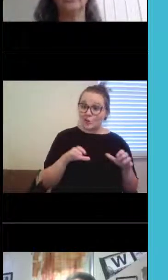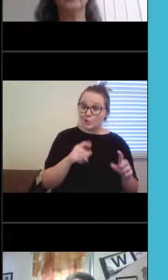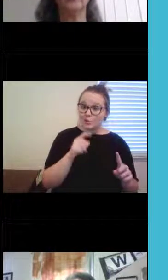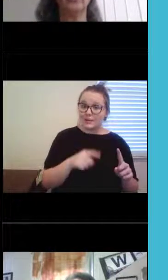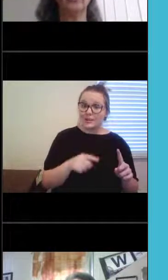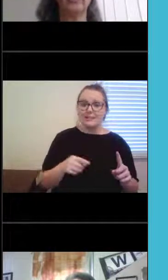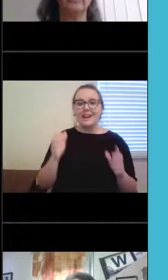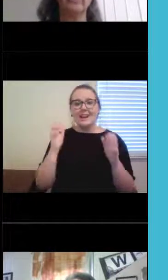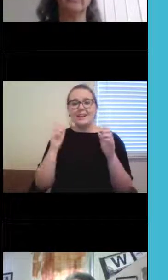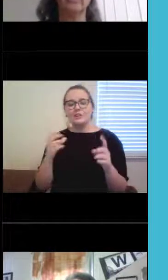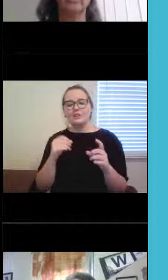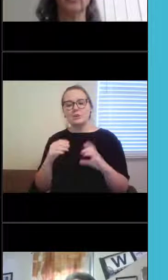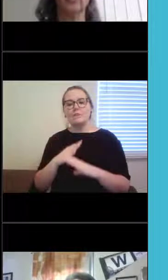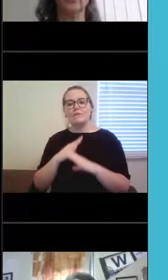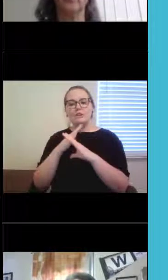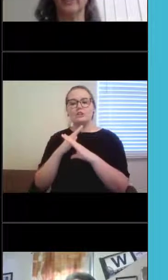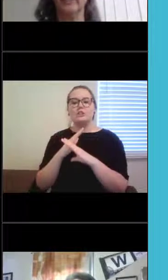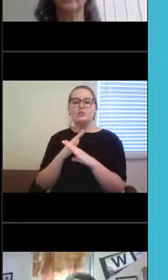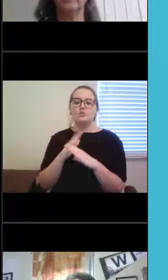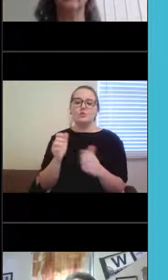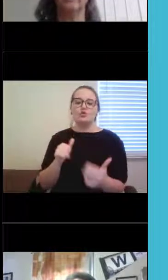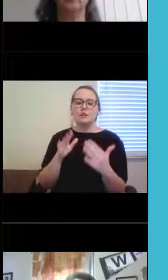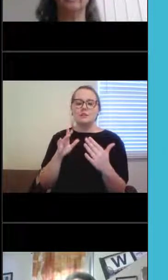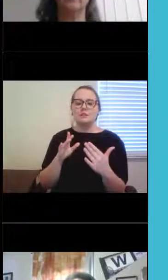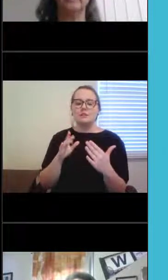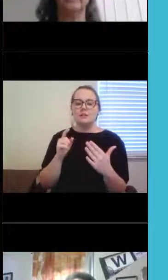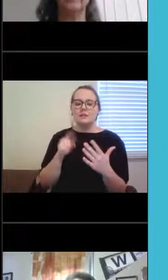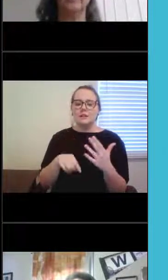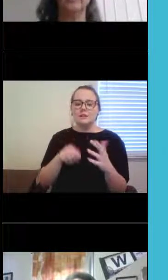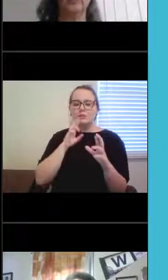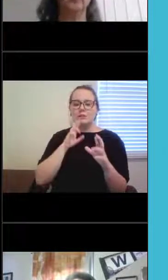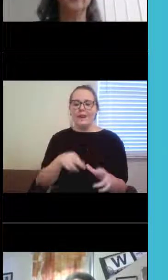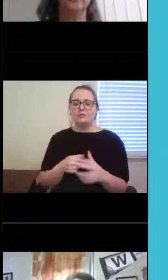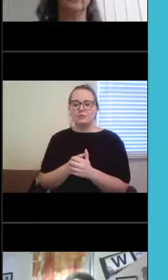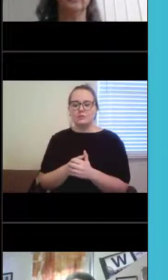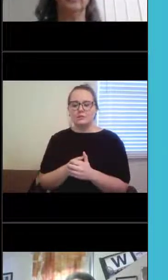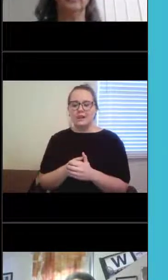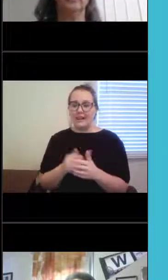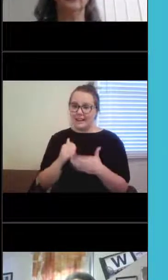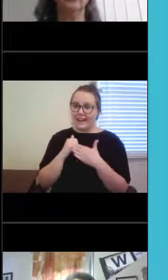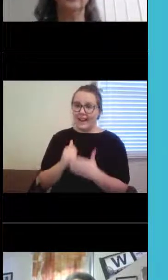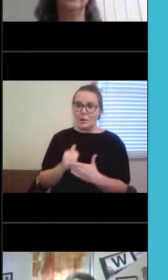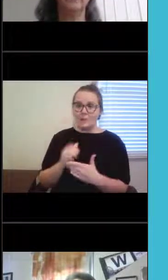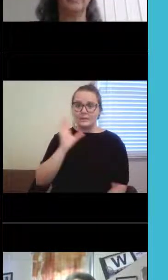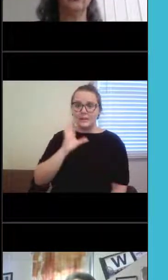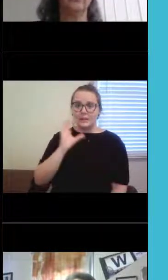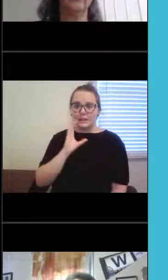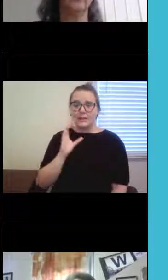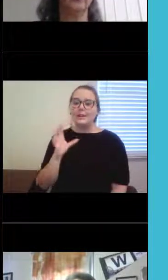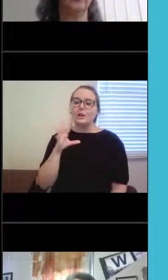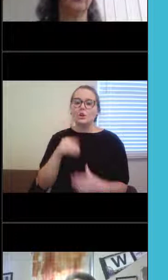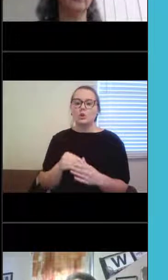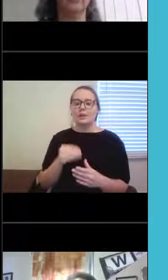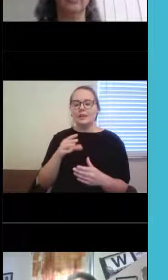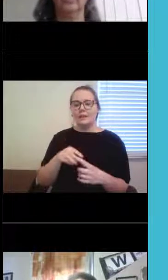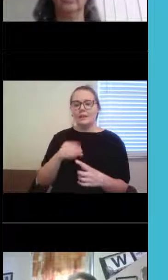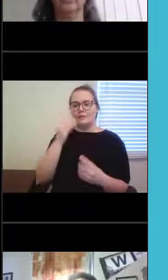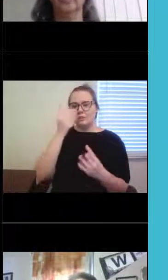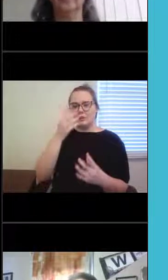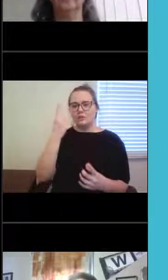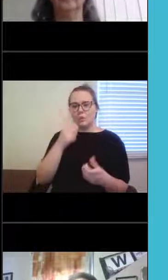Education and prevention to address these disclosure reactions and help, as well as help seeking, including information for